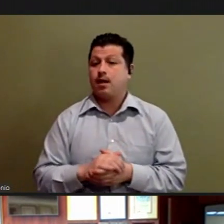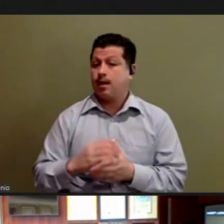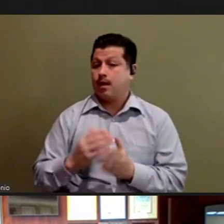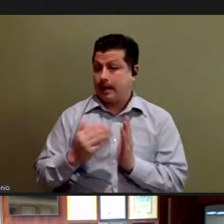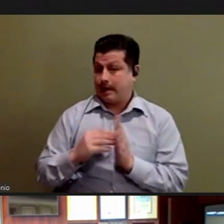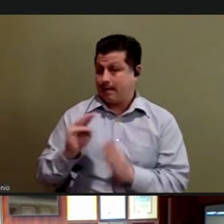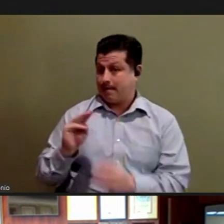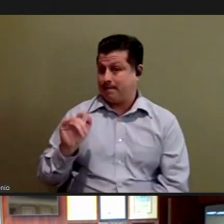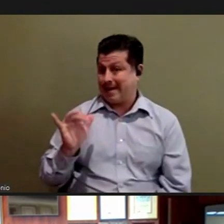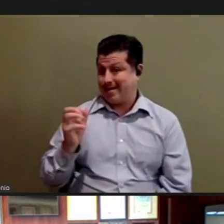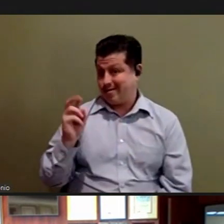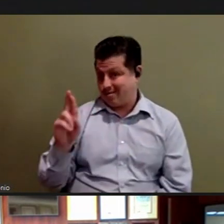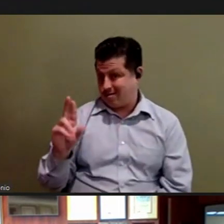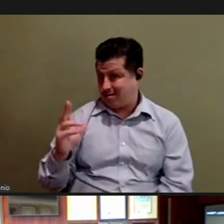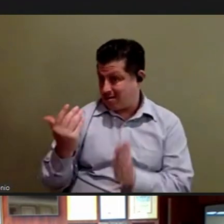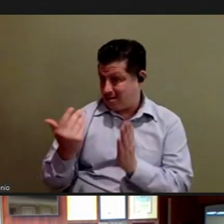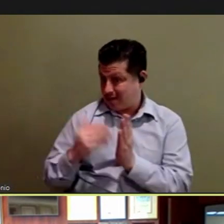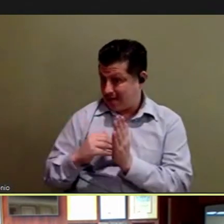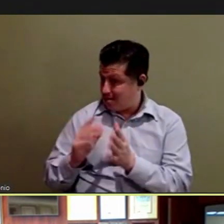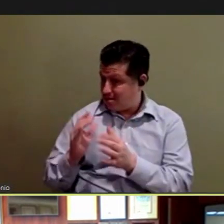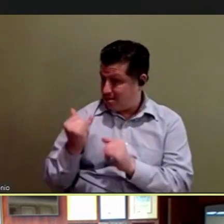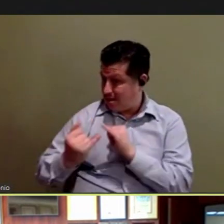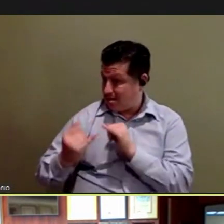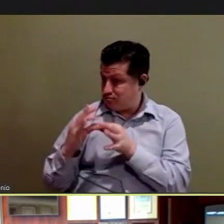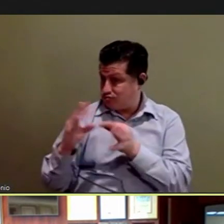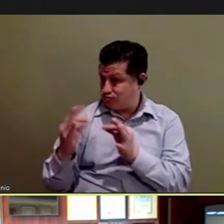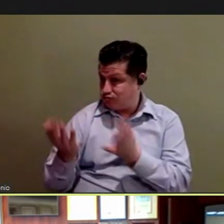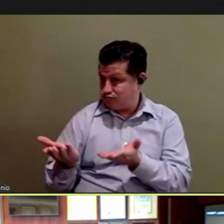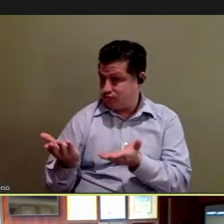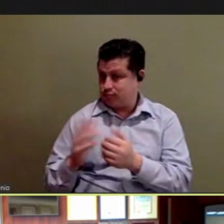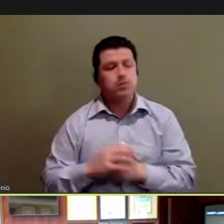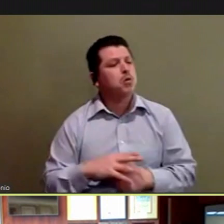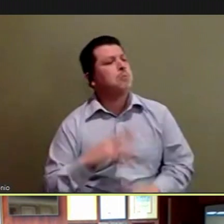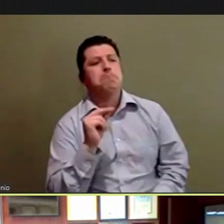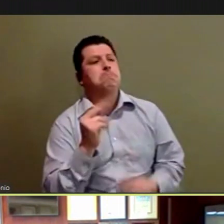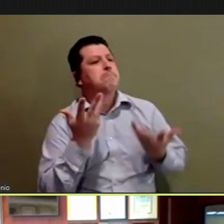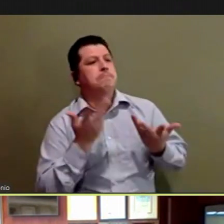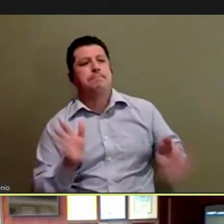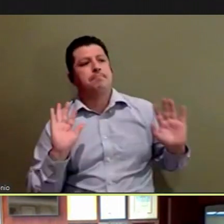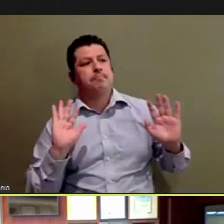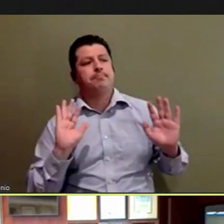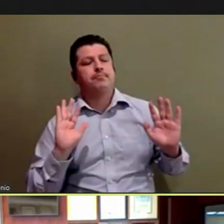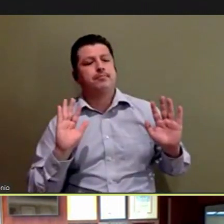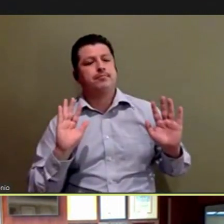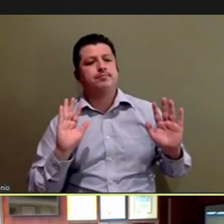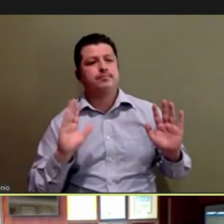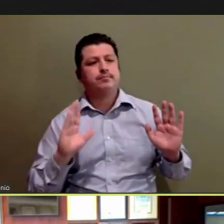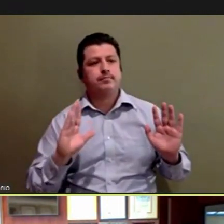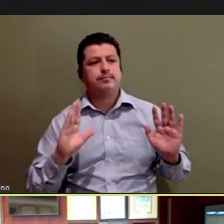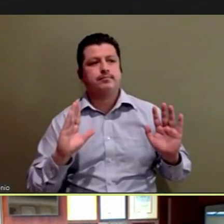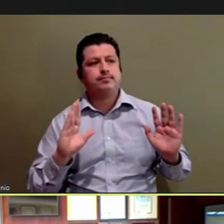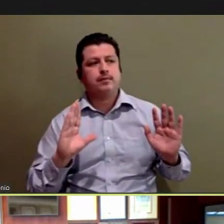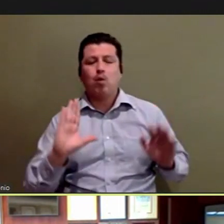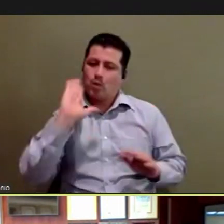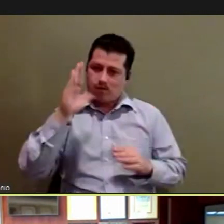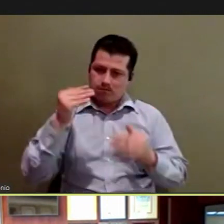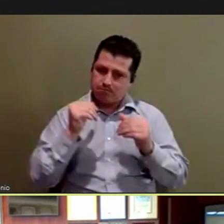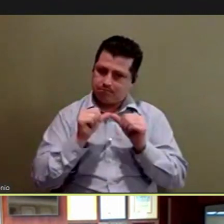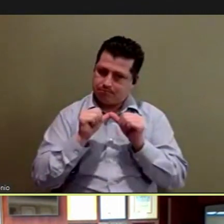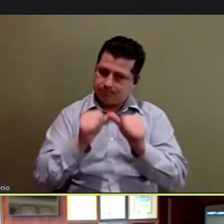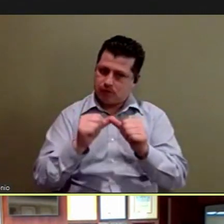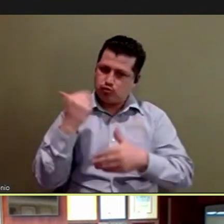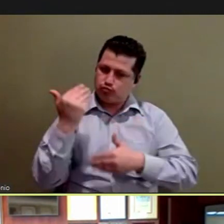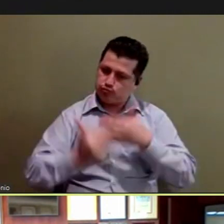Is there anything else that you want to say? No, that's it. We will continue to move forward, and